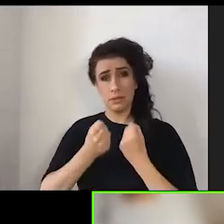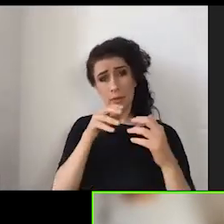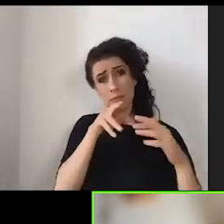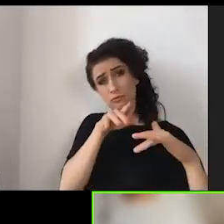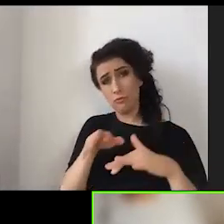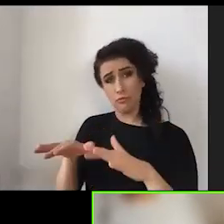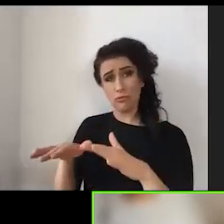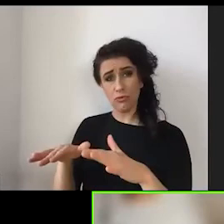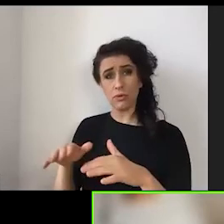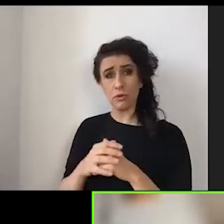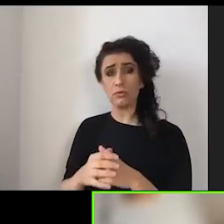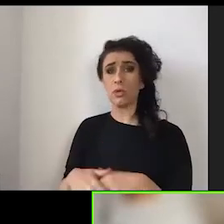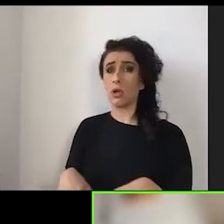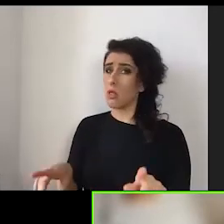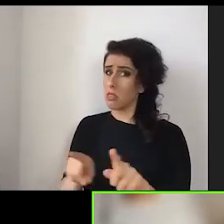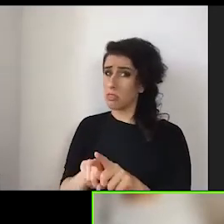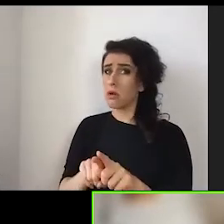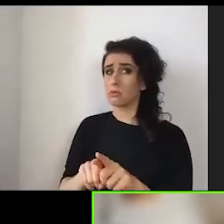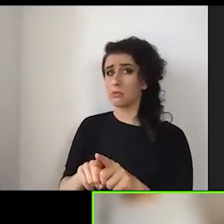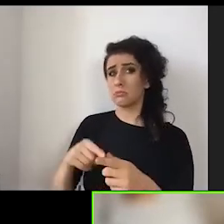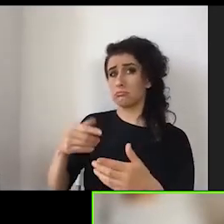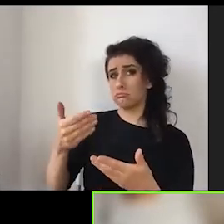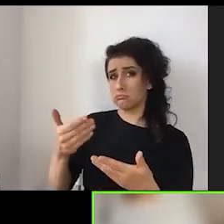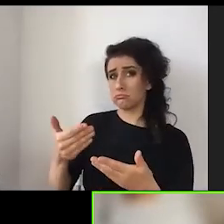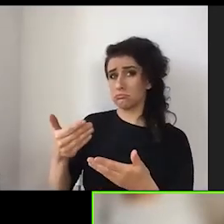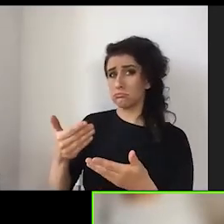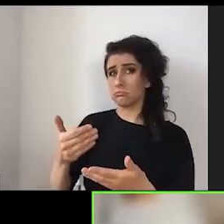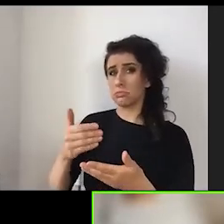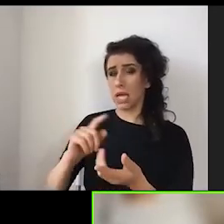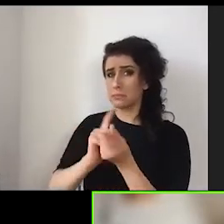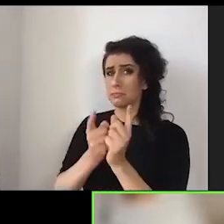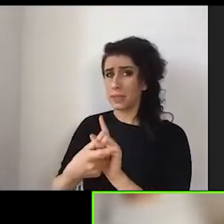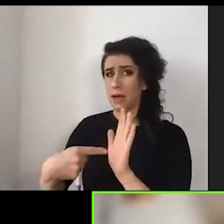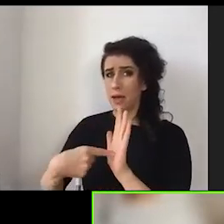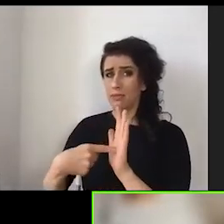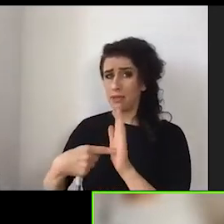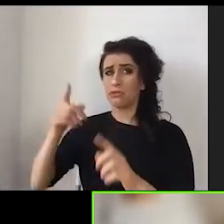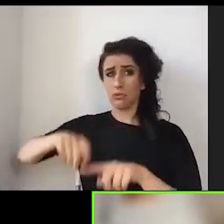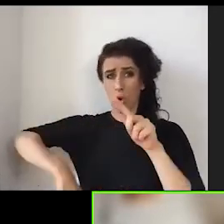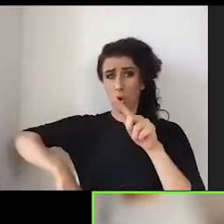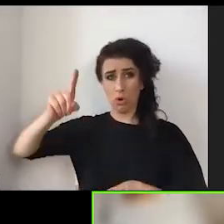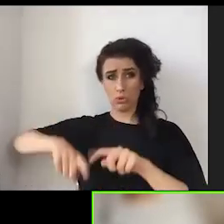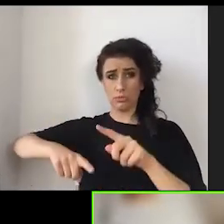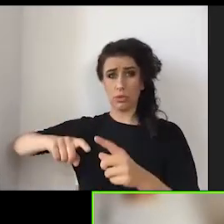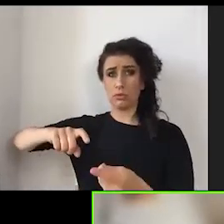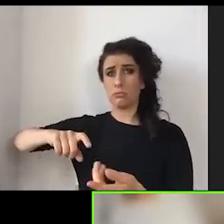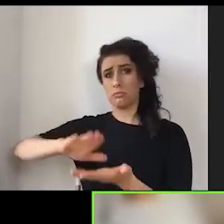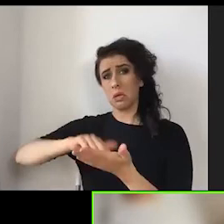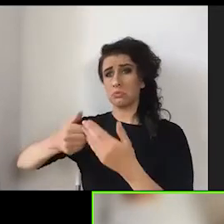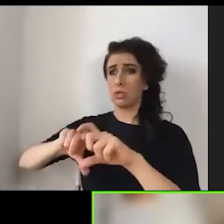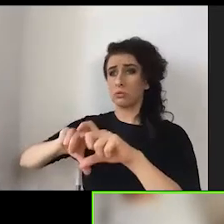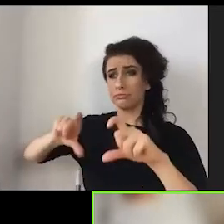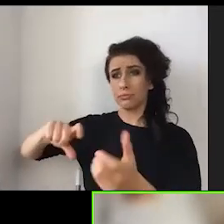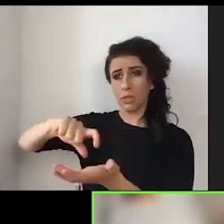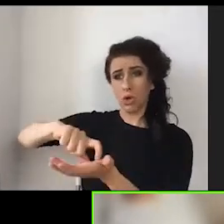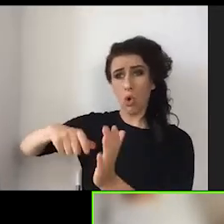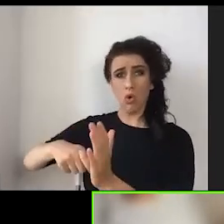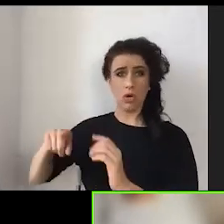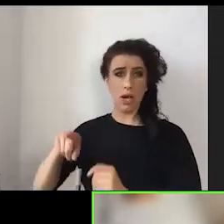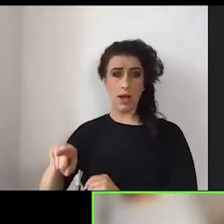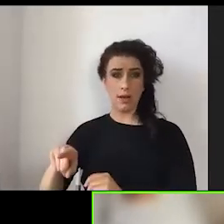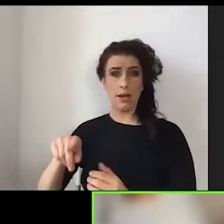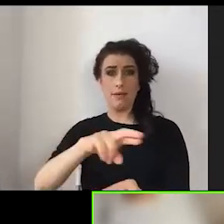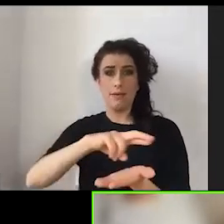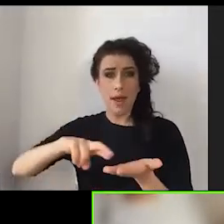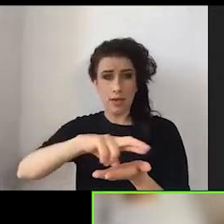just a regional norm, when you achieve this has been launched. Let's say, well, we as